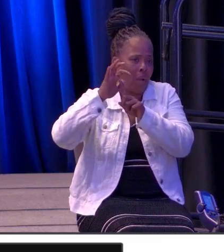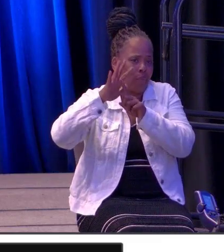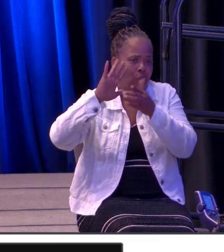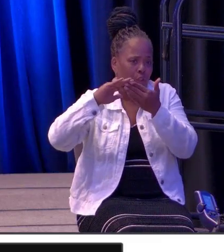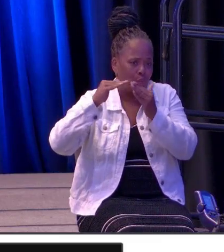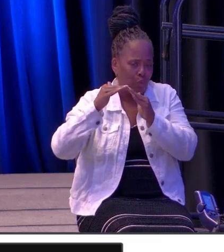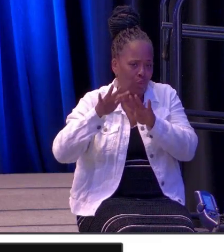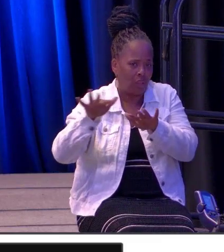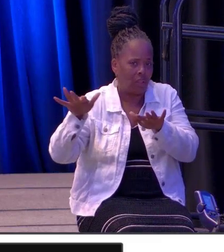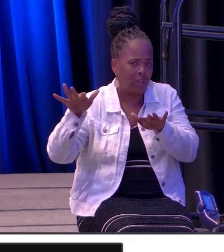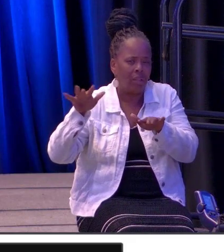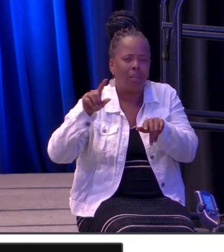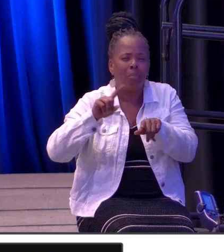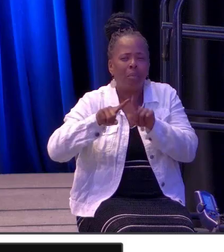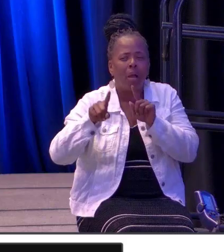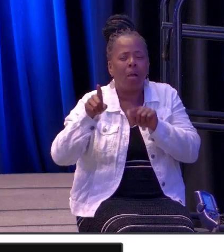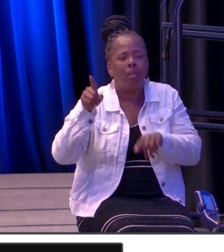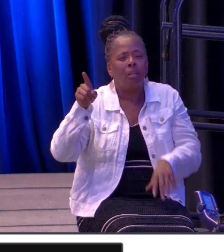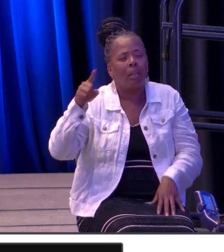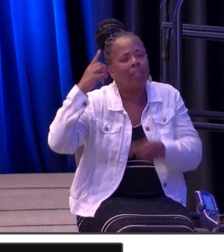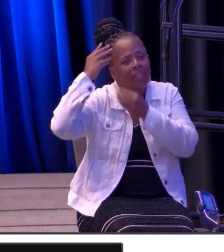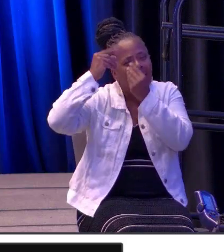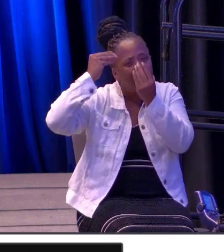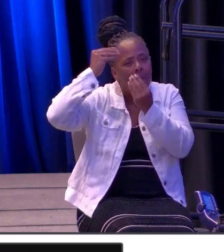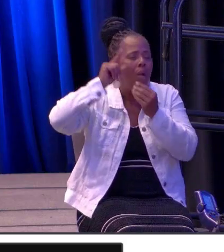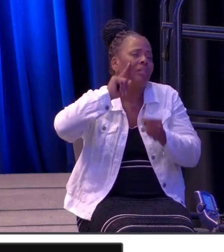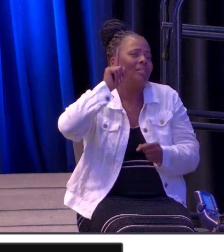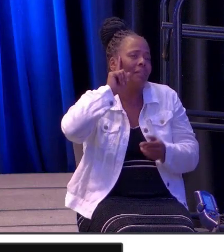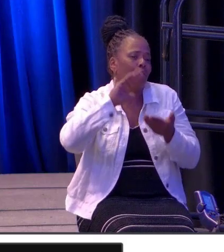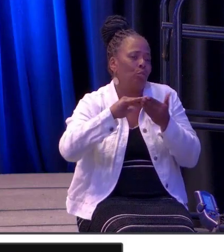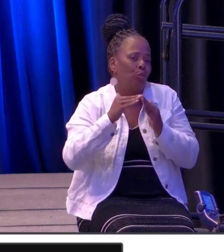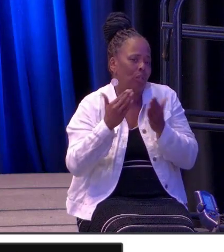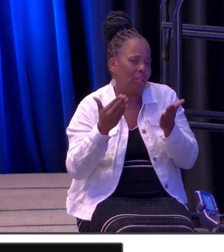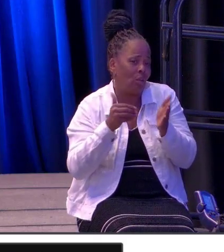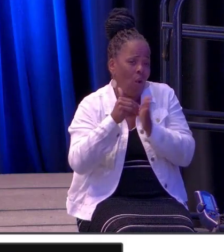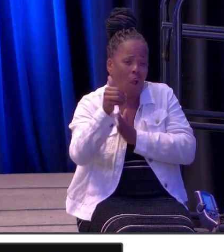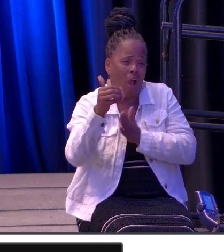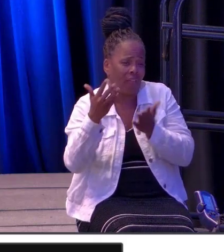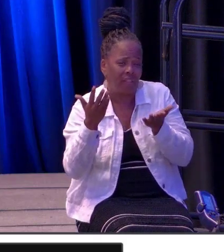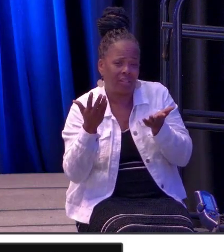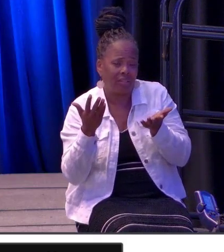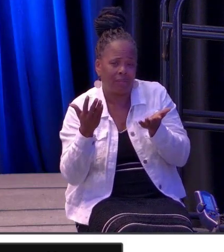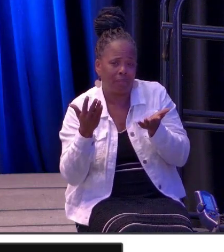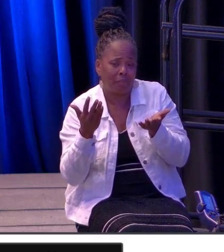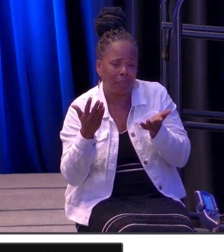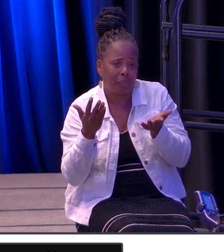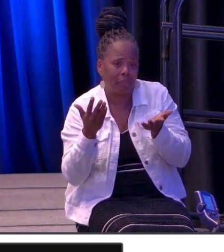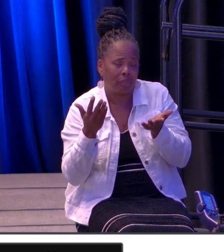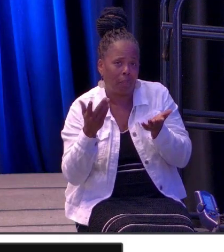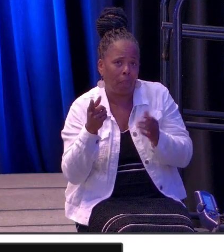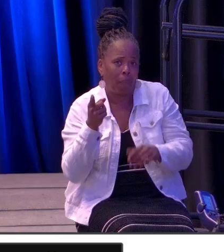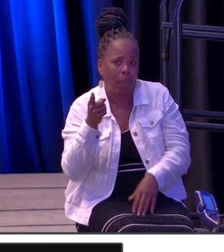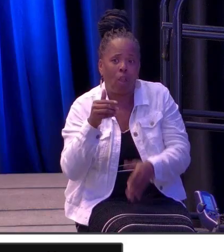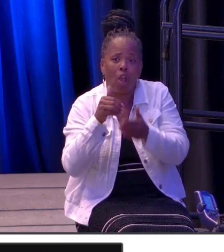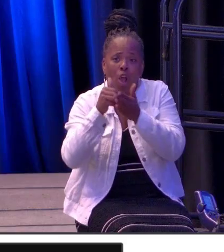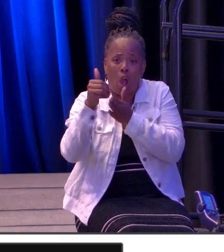community, but just taking that population into consideration. A lot of times they